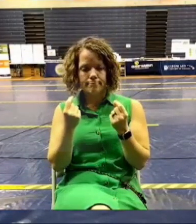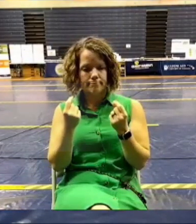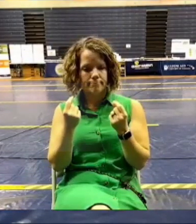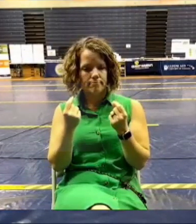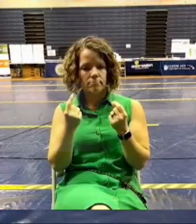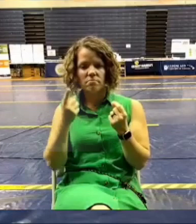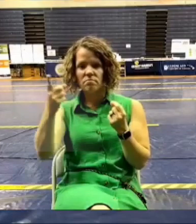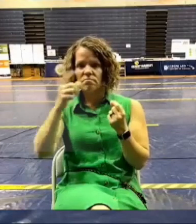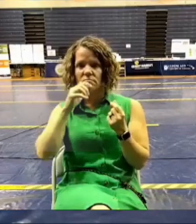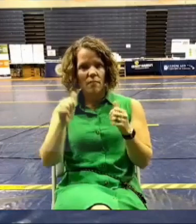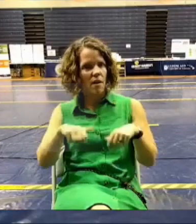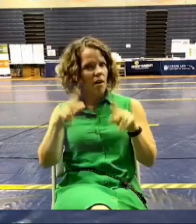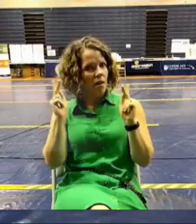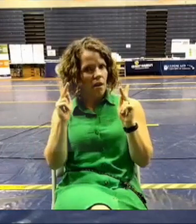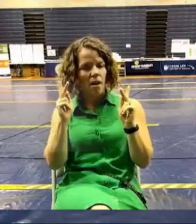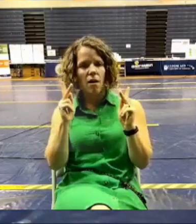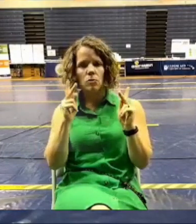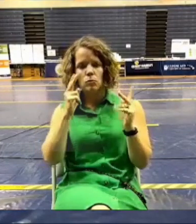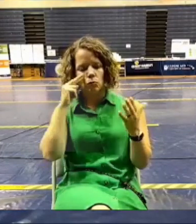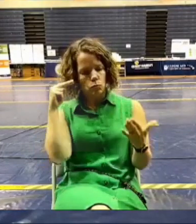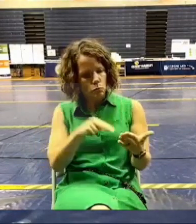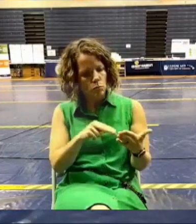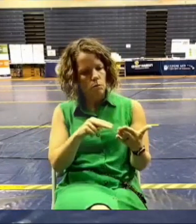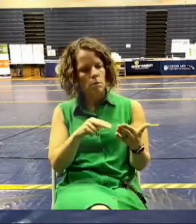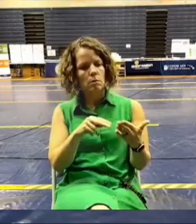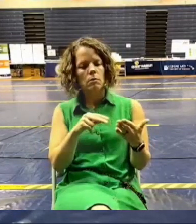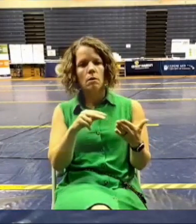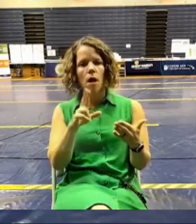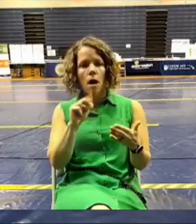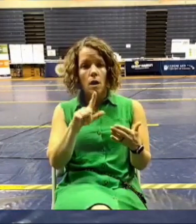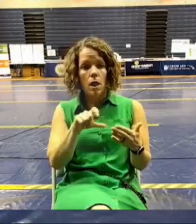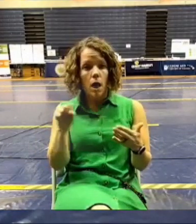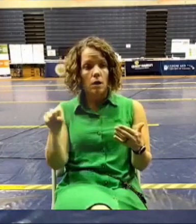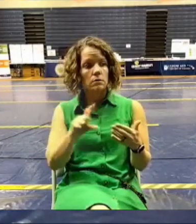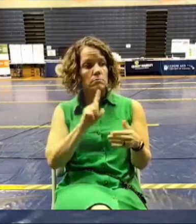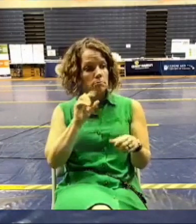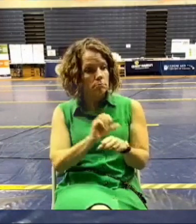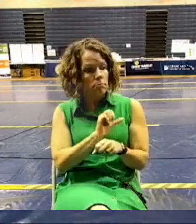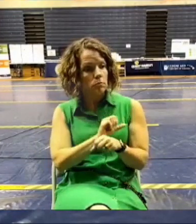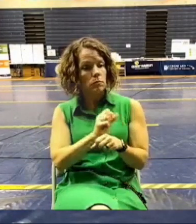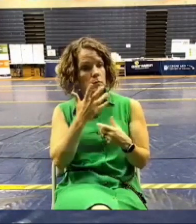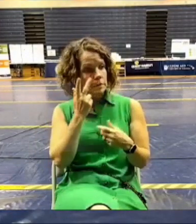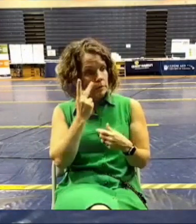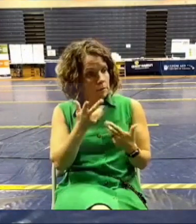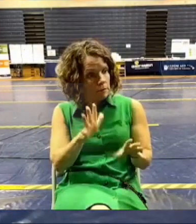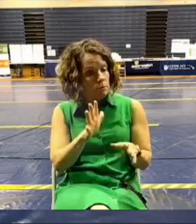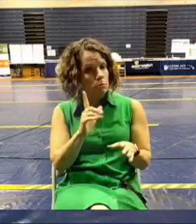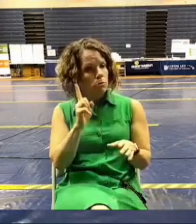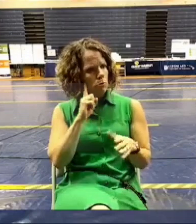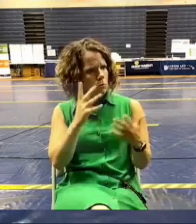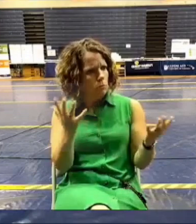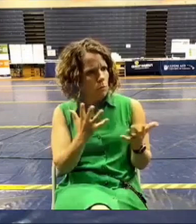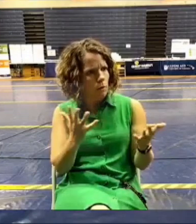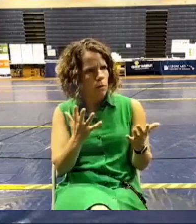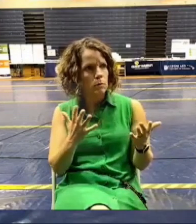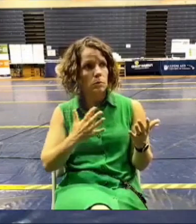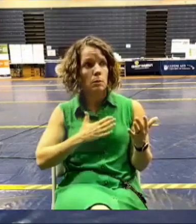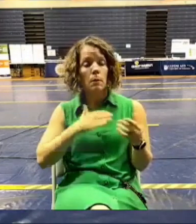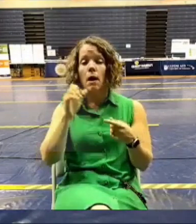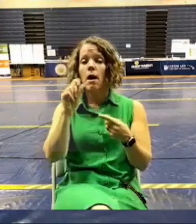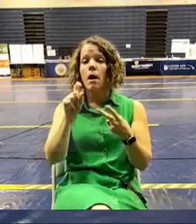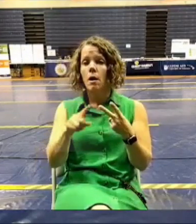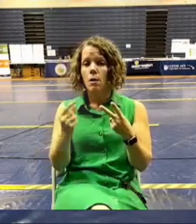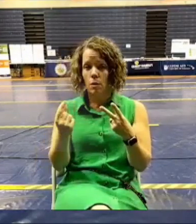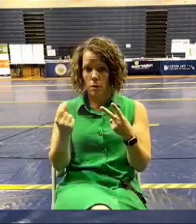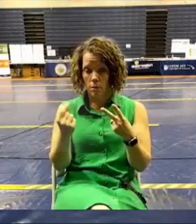cannot look at anything unless it's actually real. Have you seen anything? Have you heard anything? So I have two questions. I'm going to keep it very